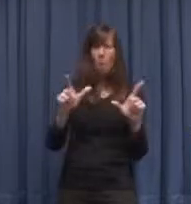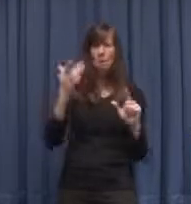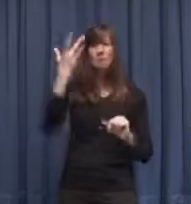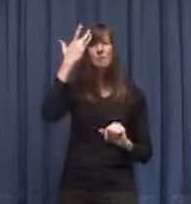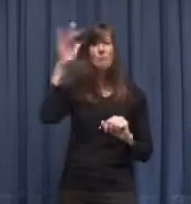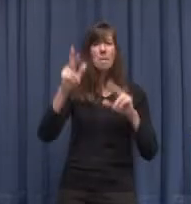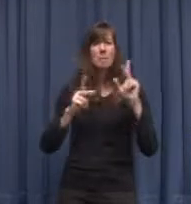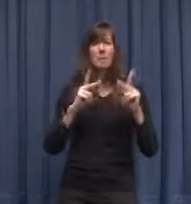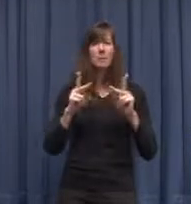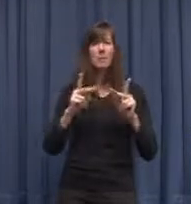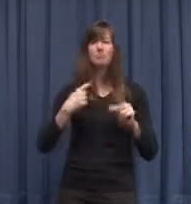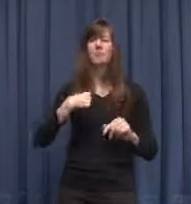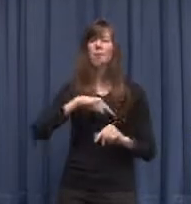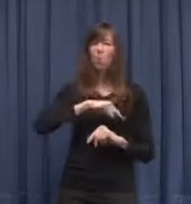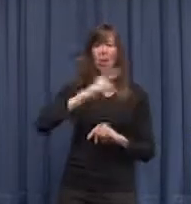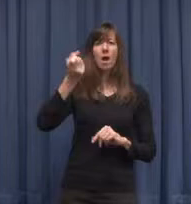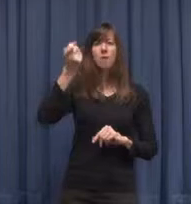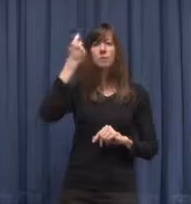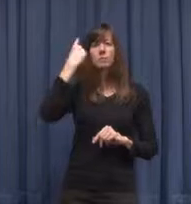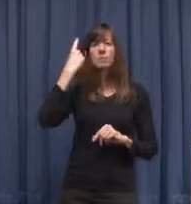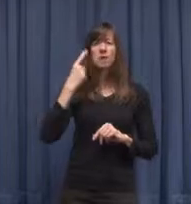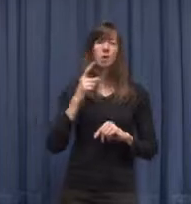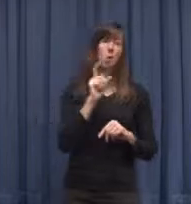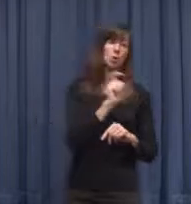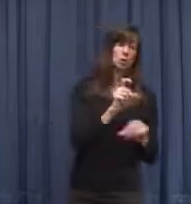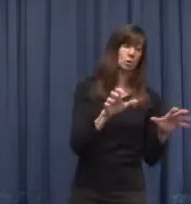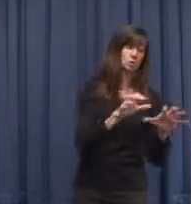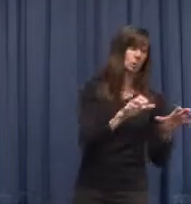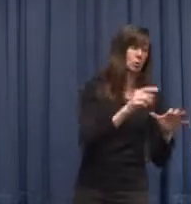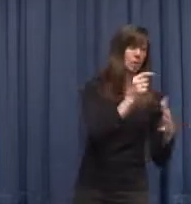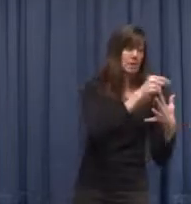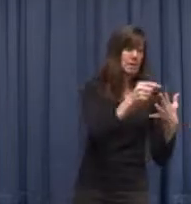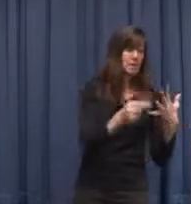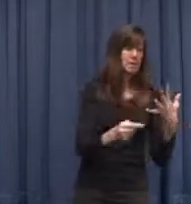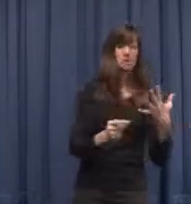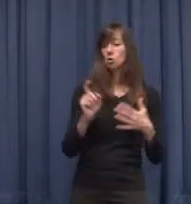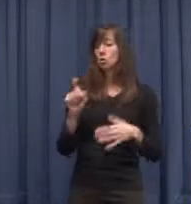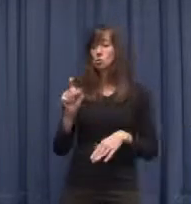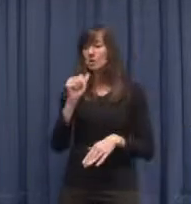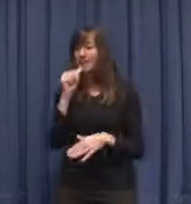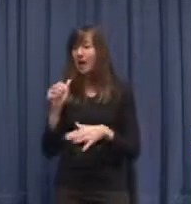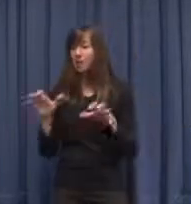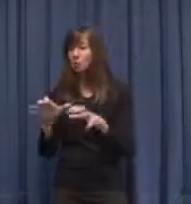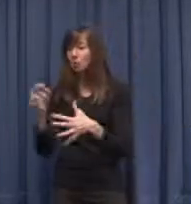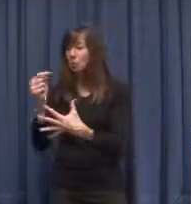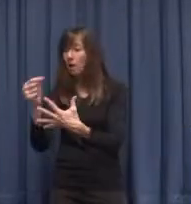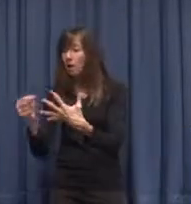do. We know how this is spread, and we know who we put at risk by